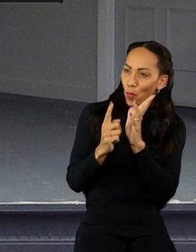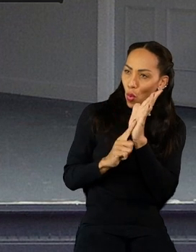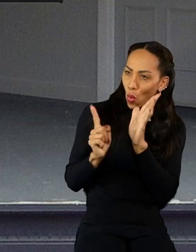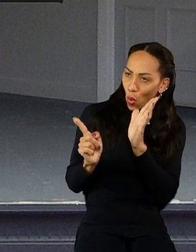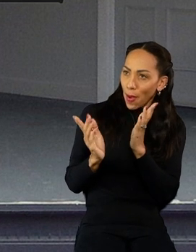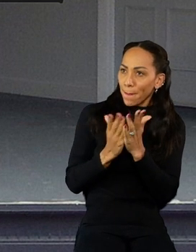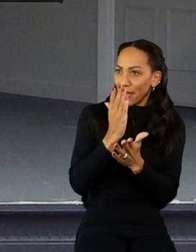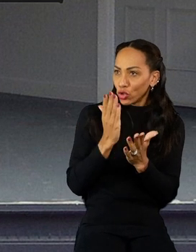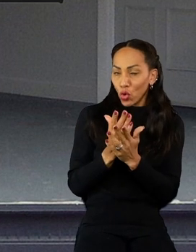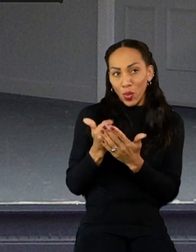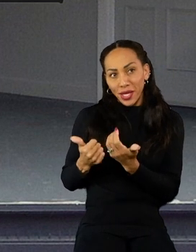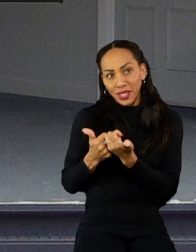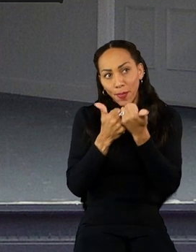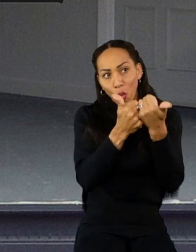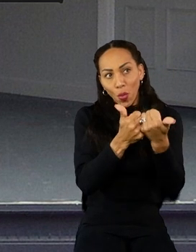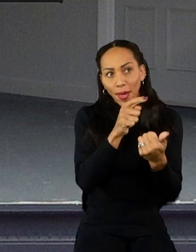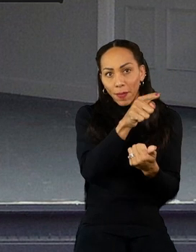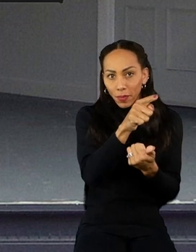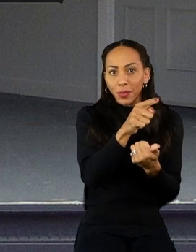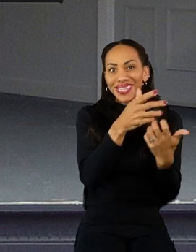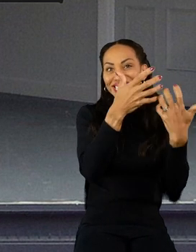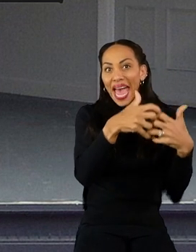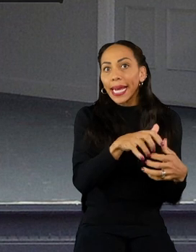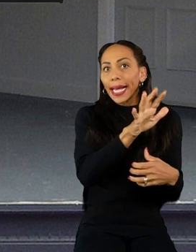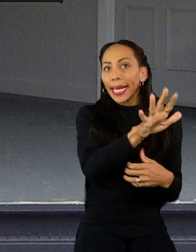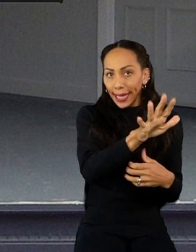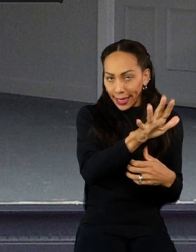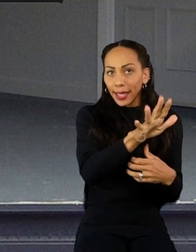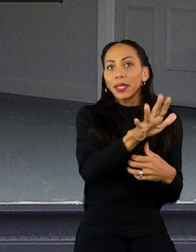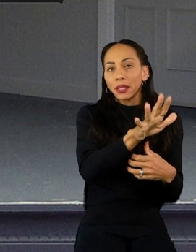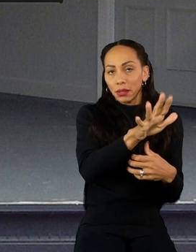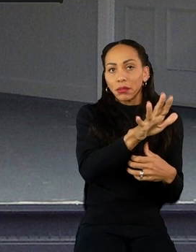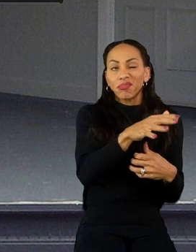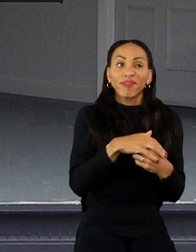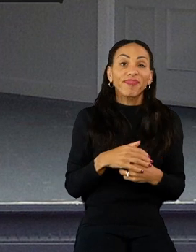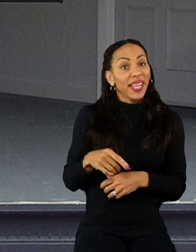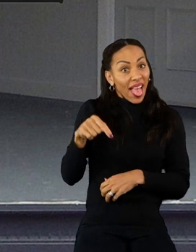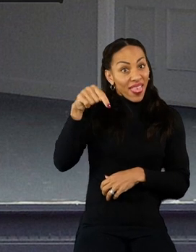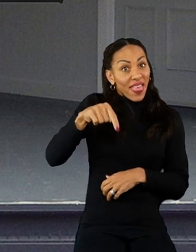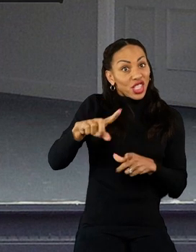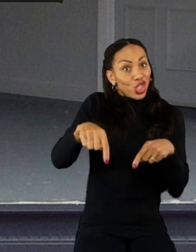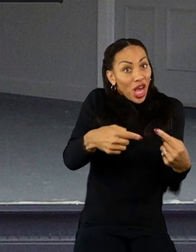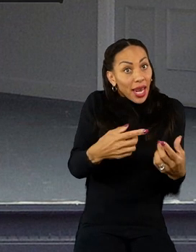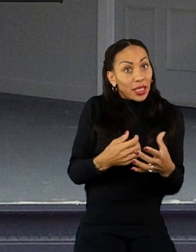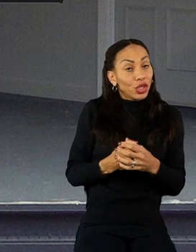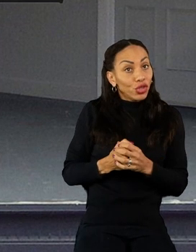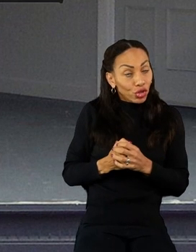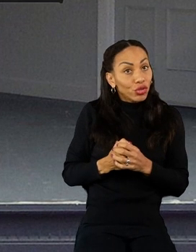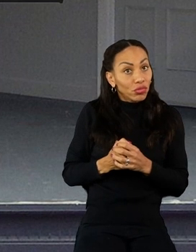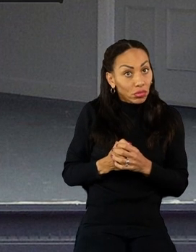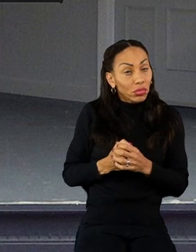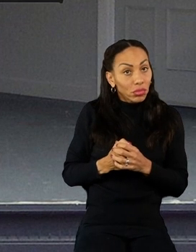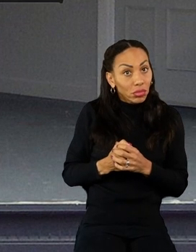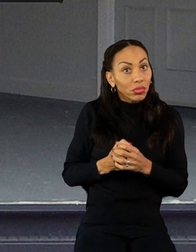lot with you to support them and actually realizing that and facilitating that in terms of like the technical aspects of it. And that's